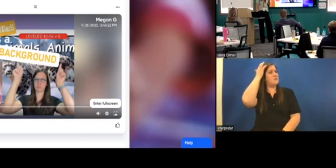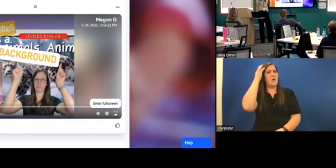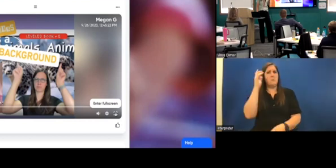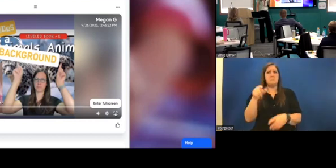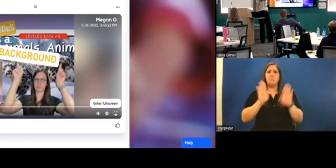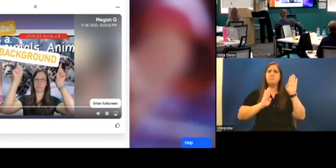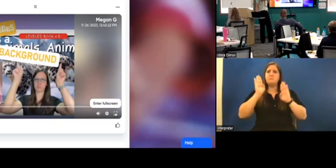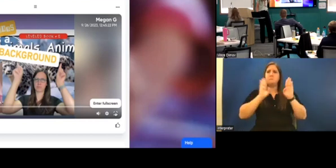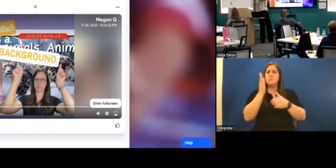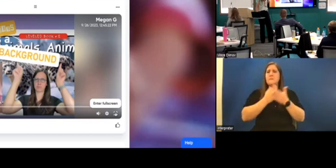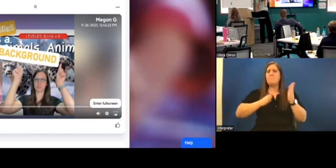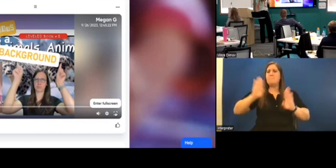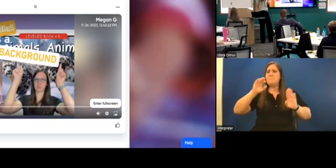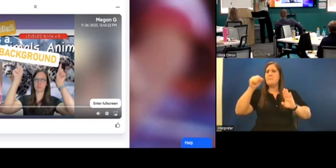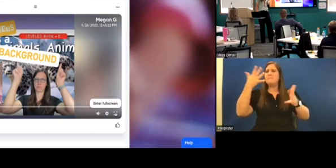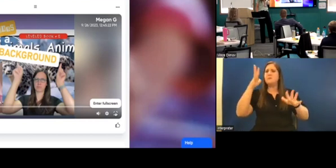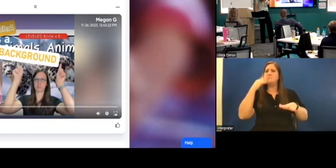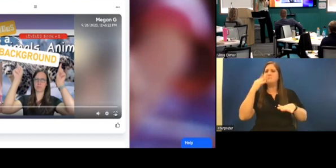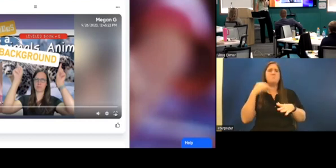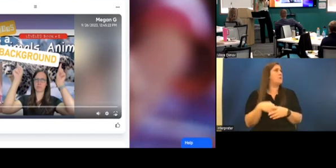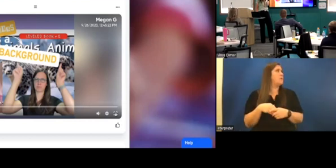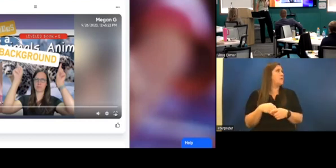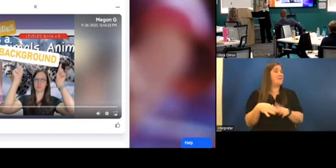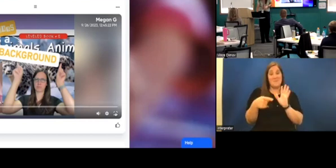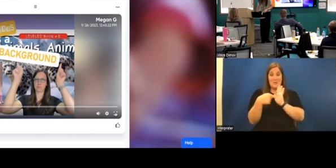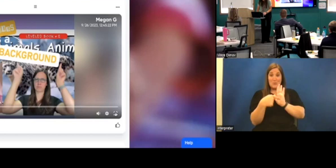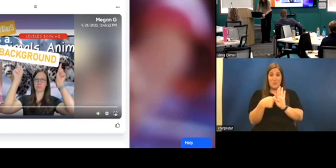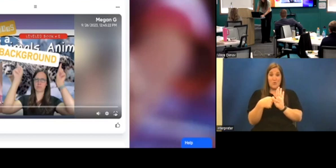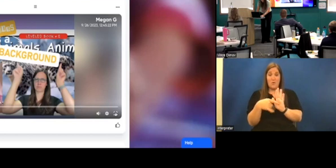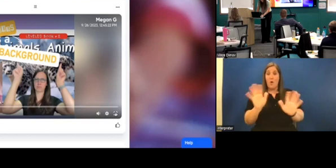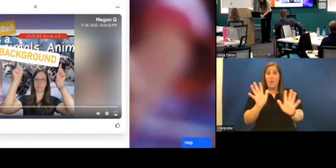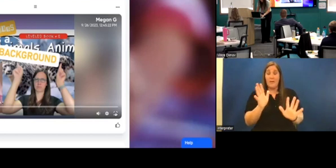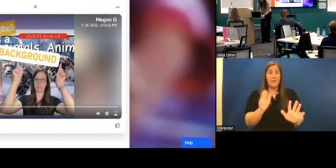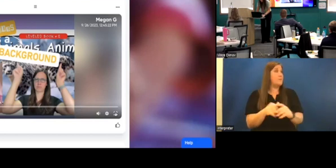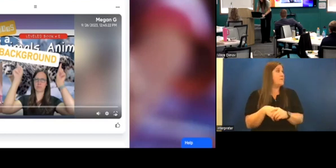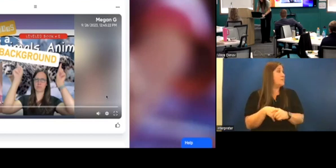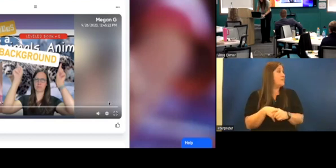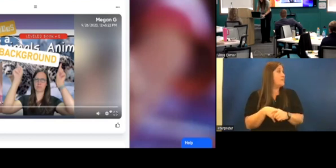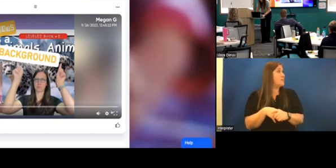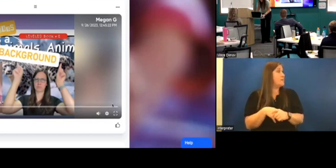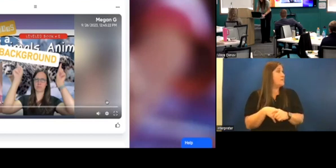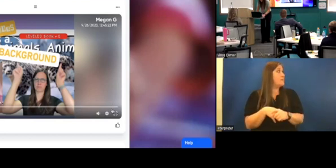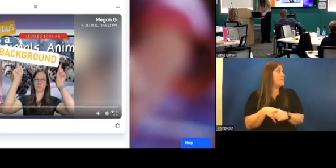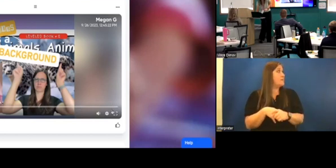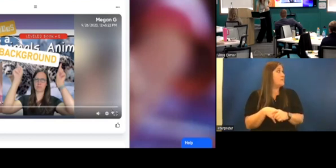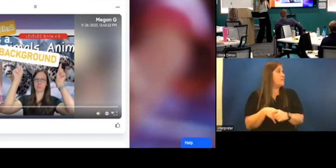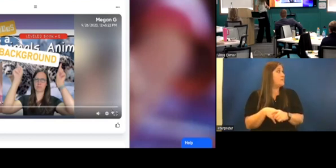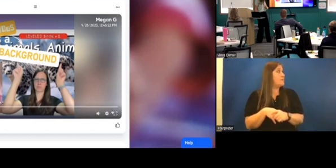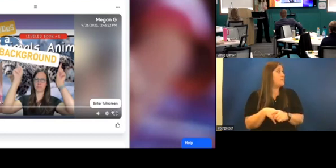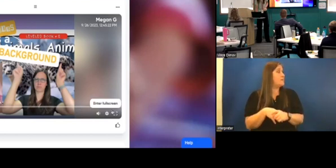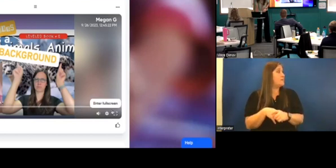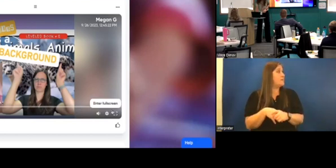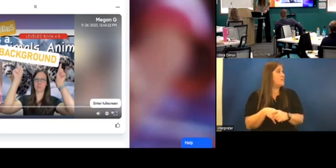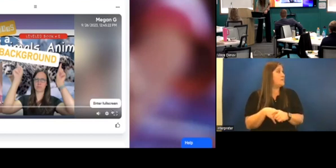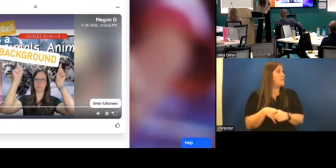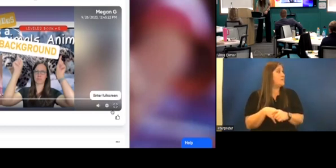show you a few reasons why, but thought I'd just show a new tool. Oh shoot, it's not on here. Of course, full screen. Do